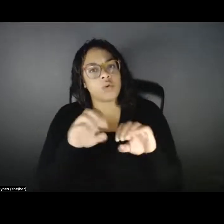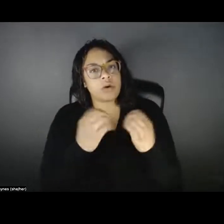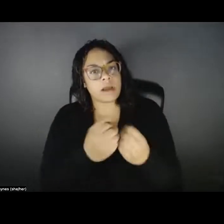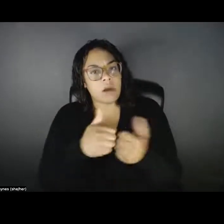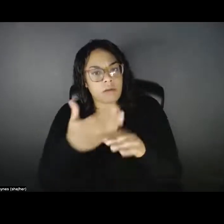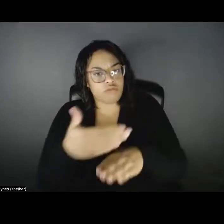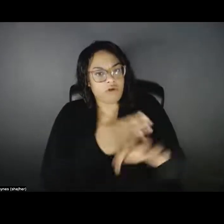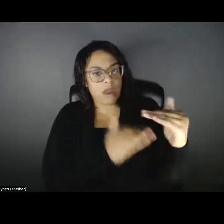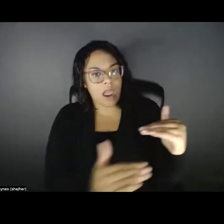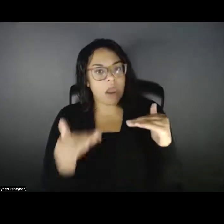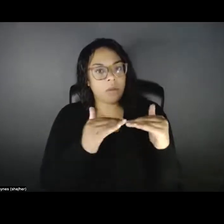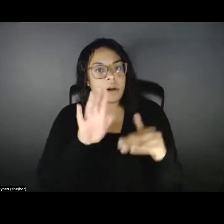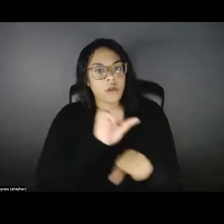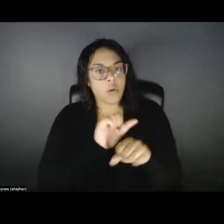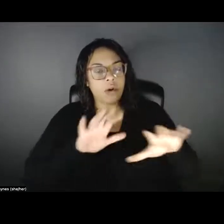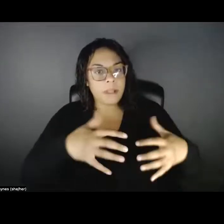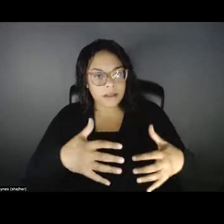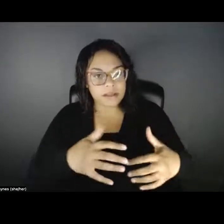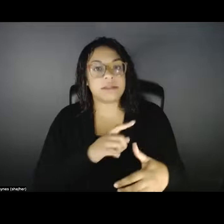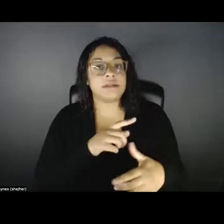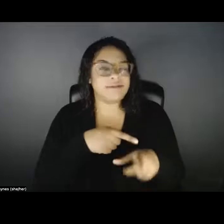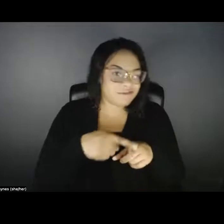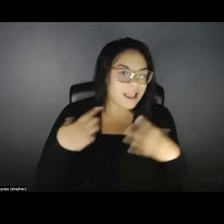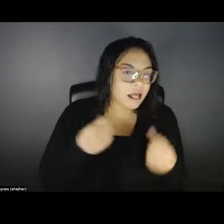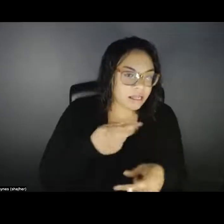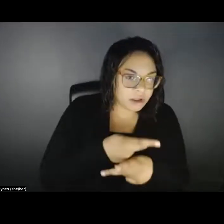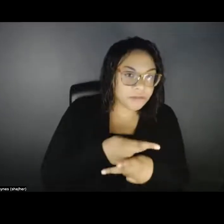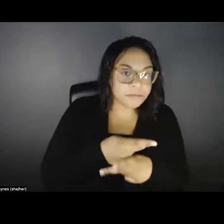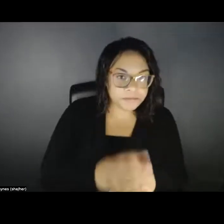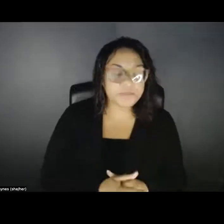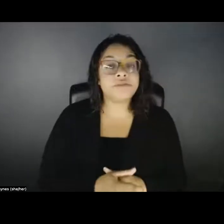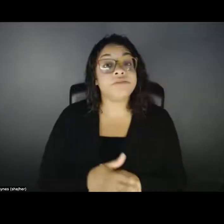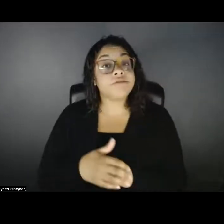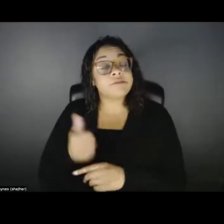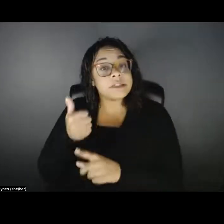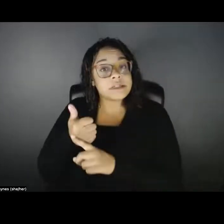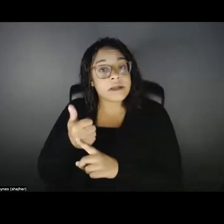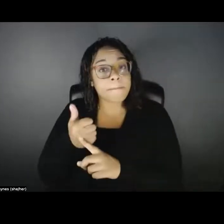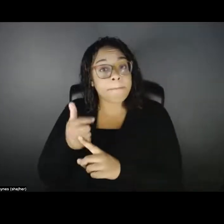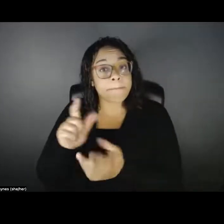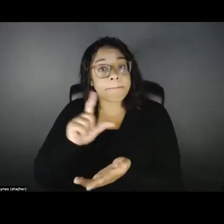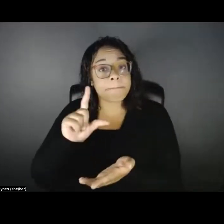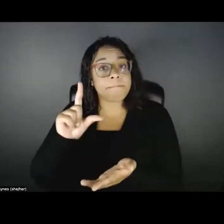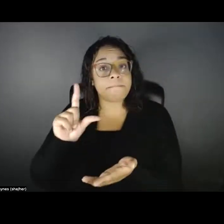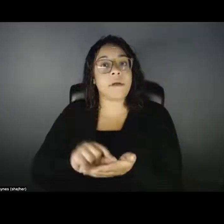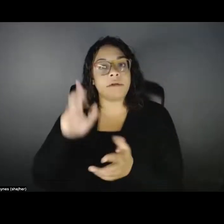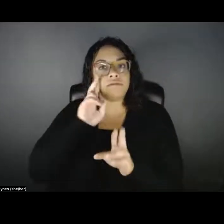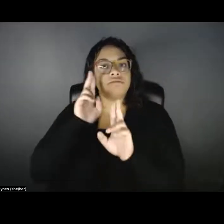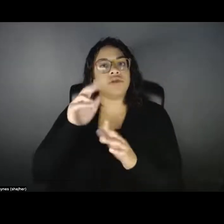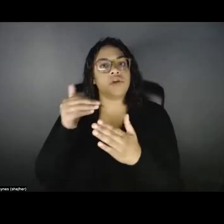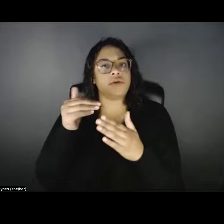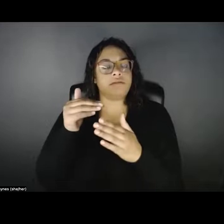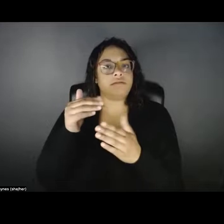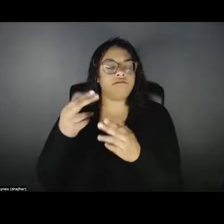in the workplace and the provision of healthcare, and has published in the prestigious New England Journal of